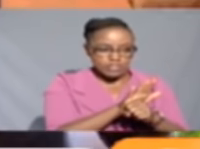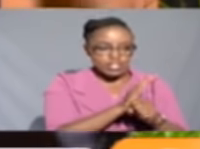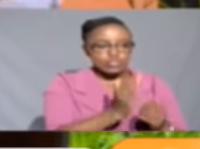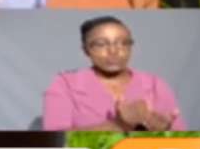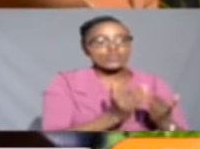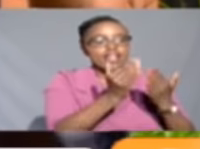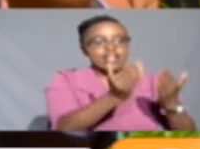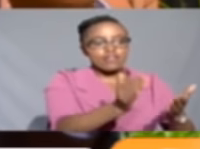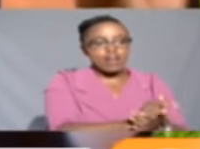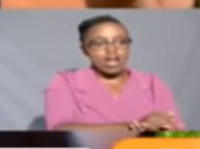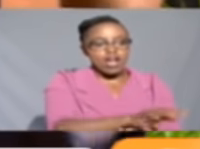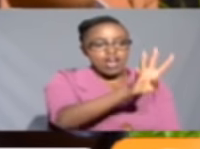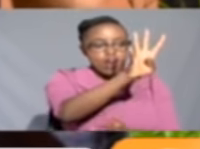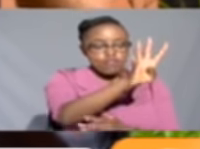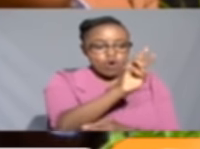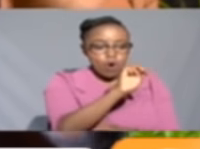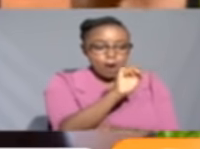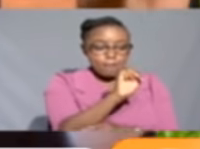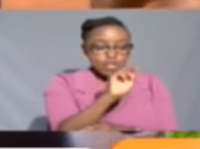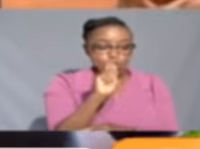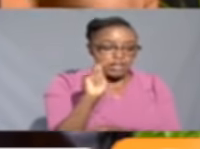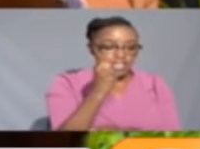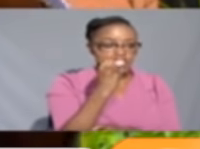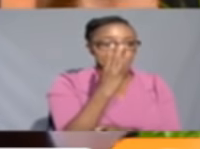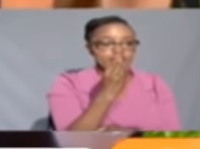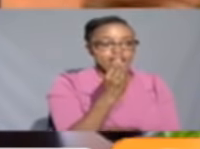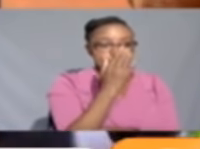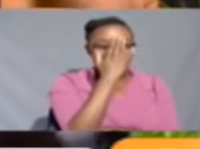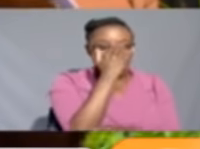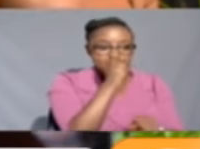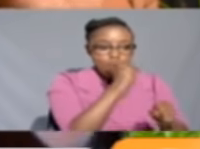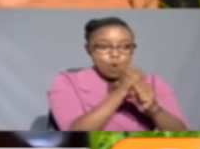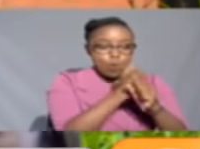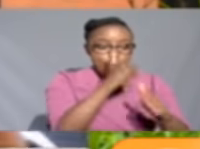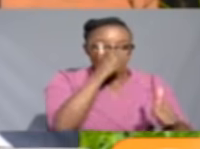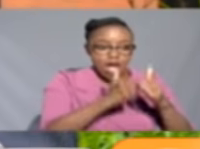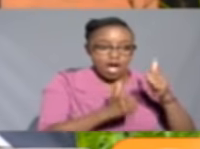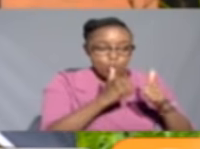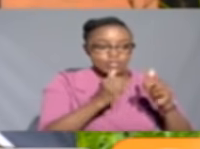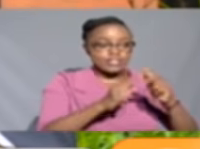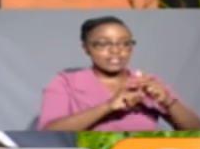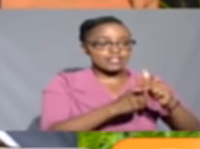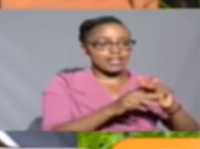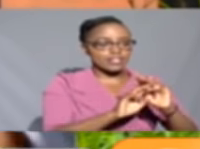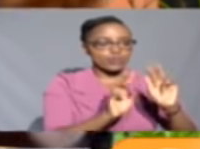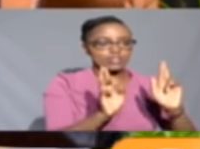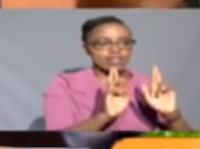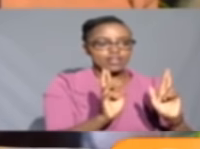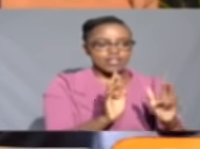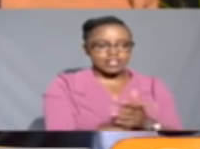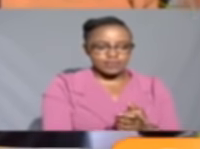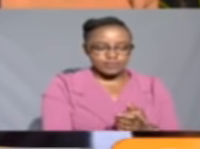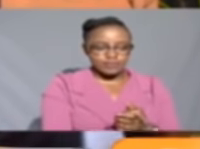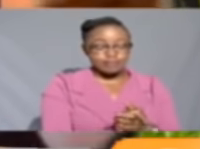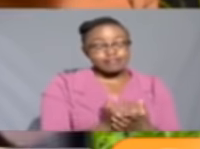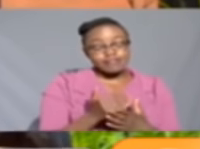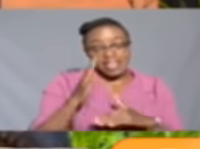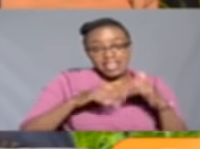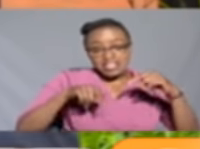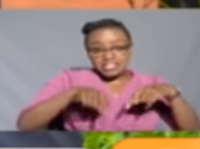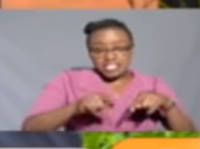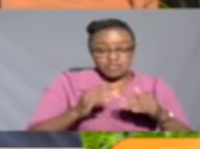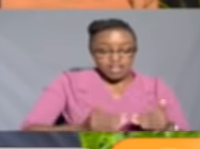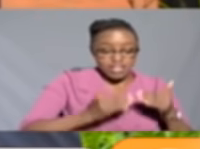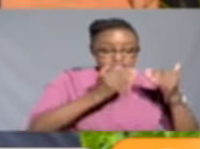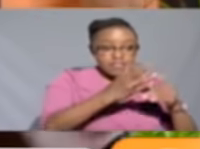deliver 4 million Kenya shillings for work that I was going to start. Instead of them delivering